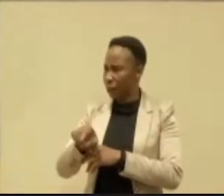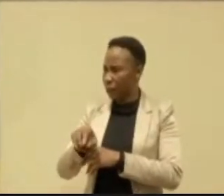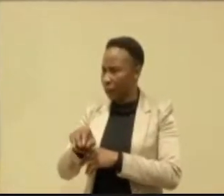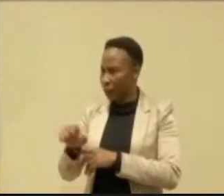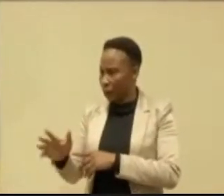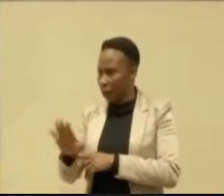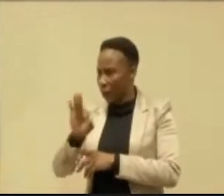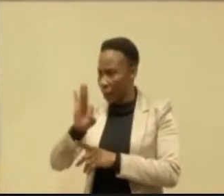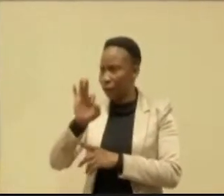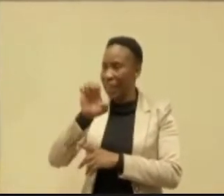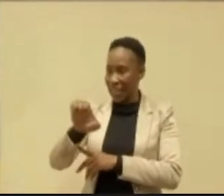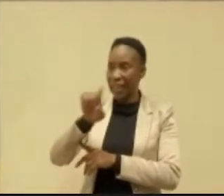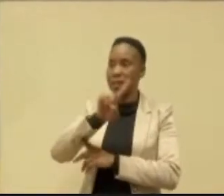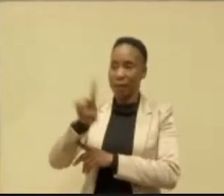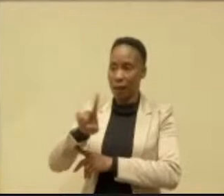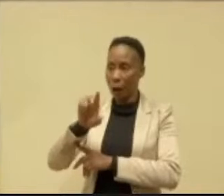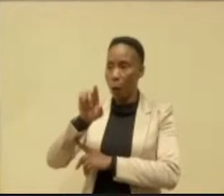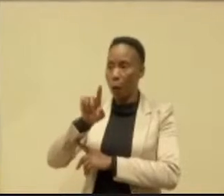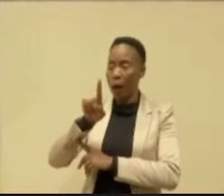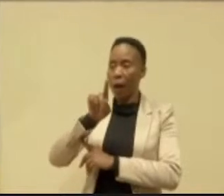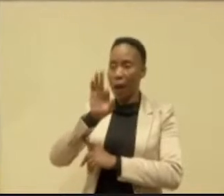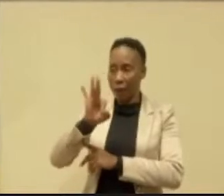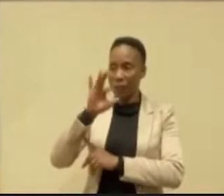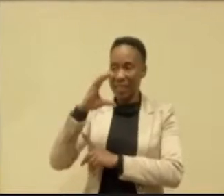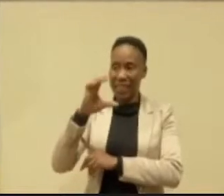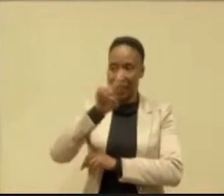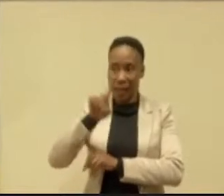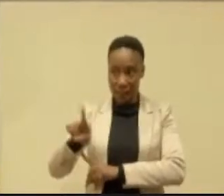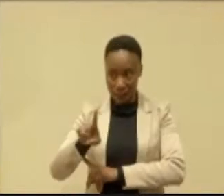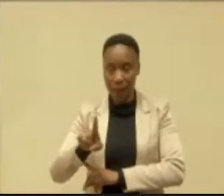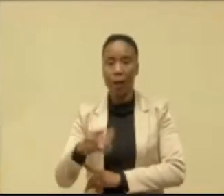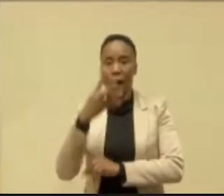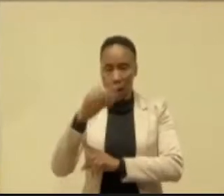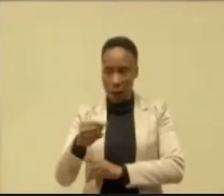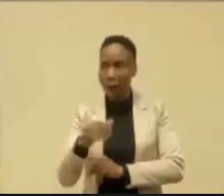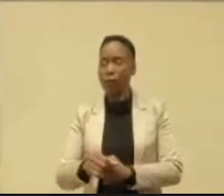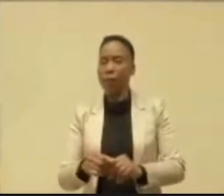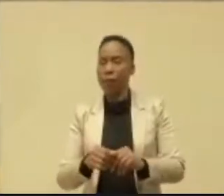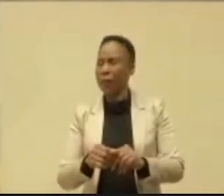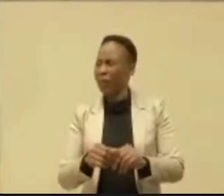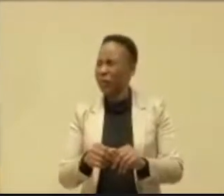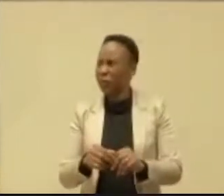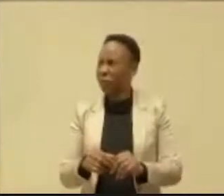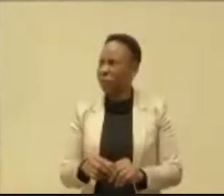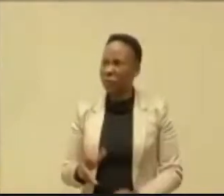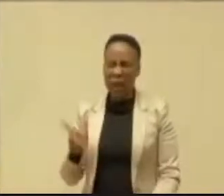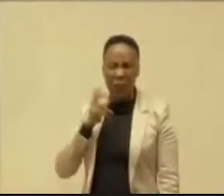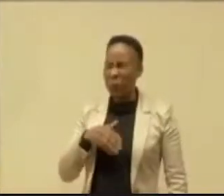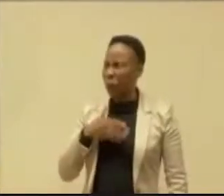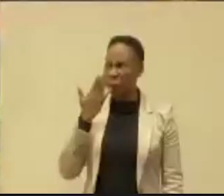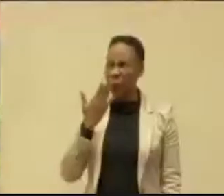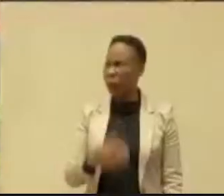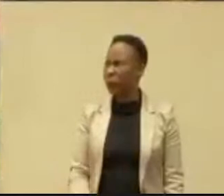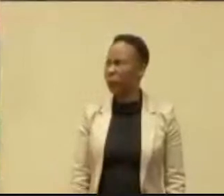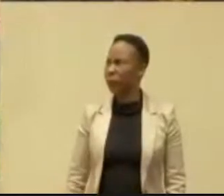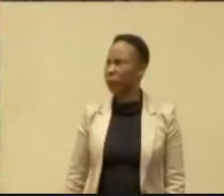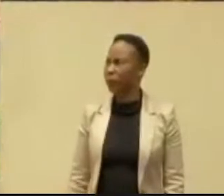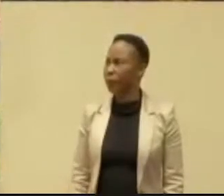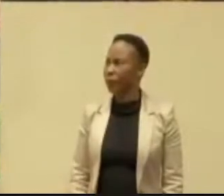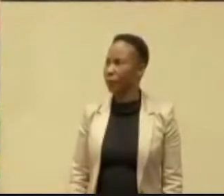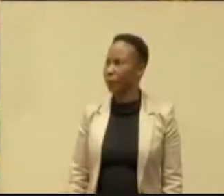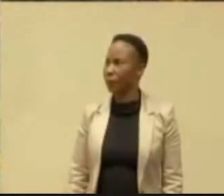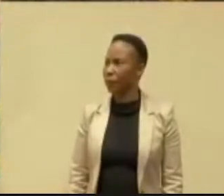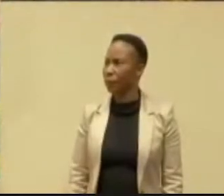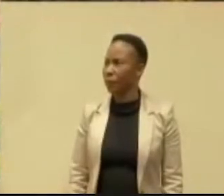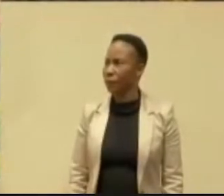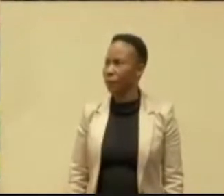quarter the province will resubmit an improved business case can you just speak more to the mic because you can't